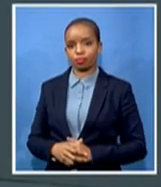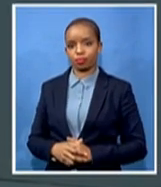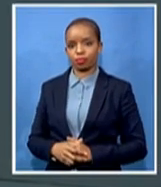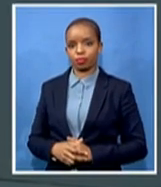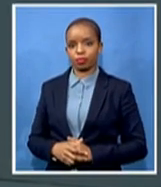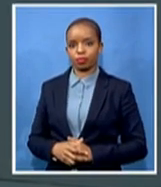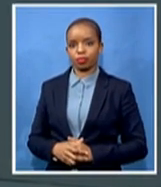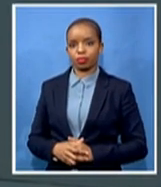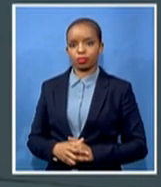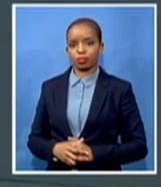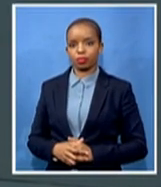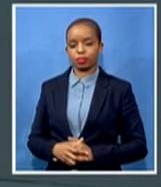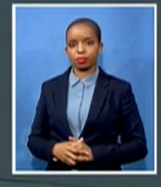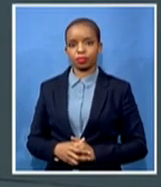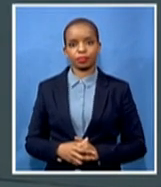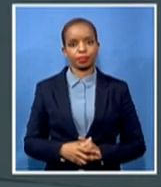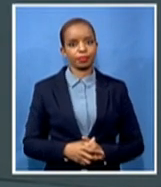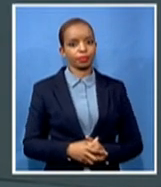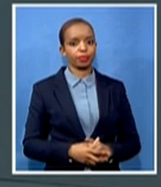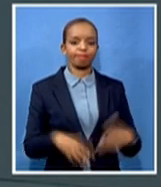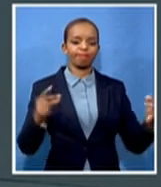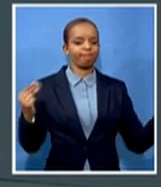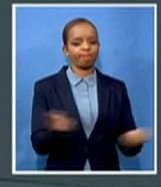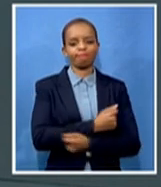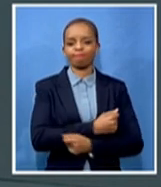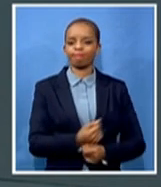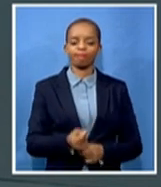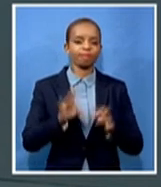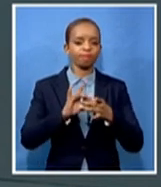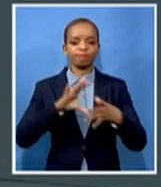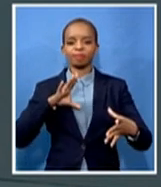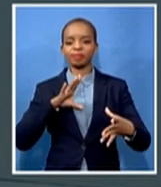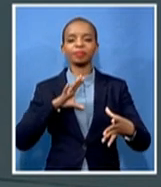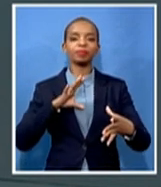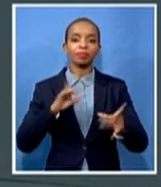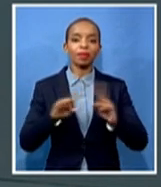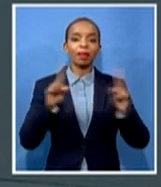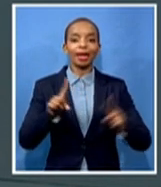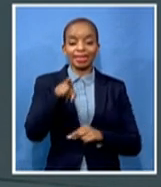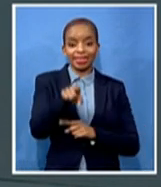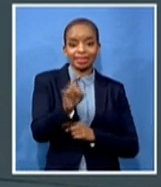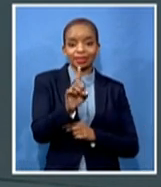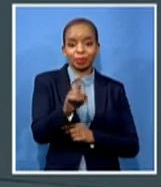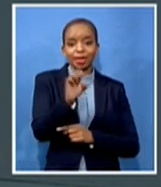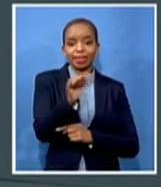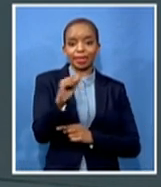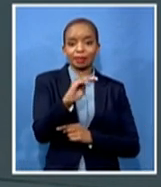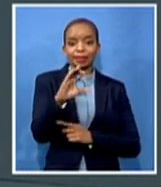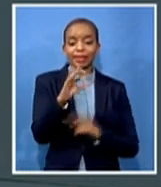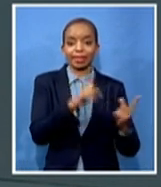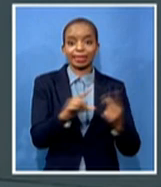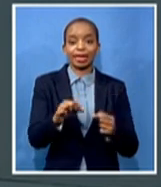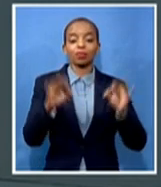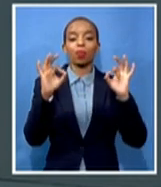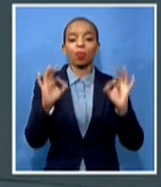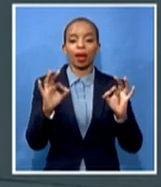It is unfortunate that we lost that link, but this is what the SABC does very, very well, is that we pull back the curtain.